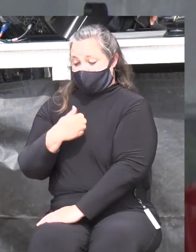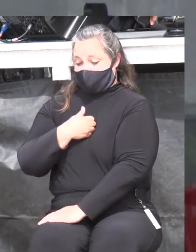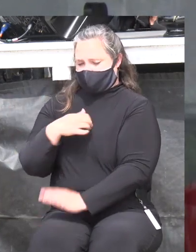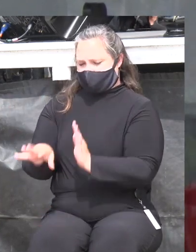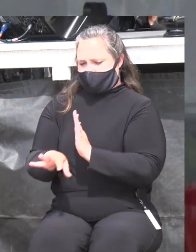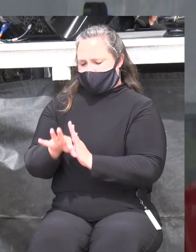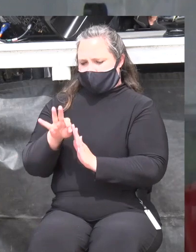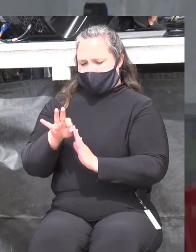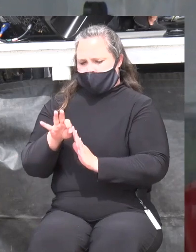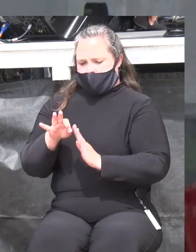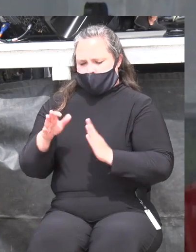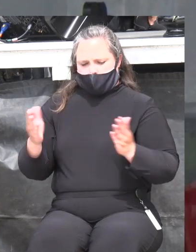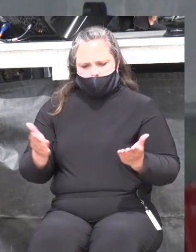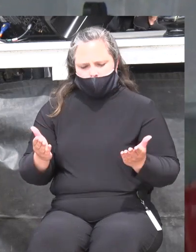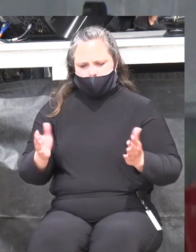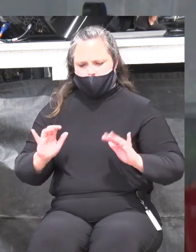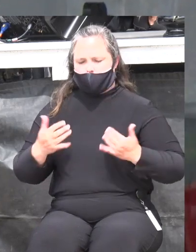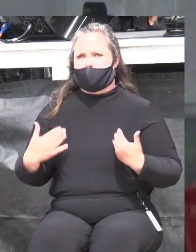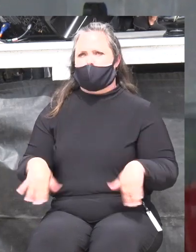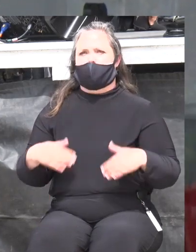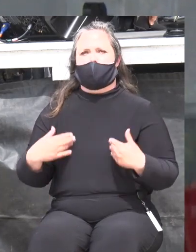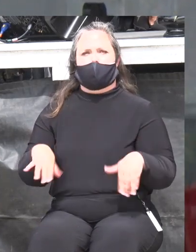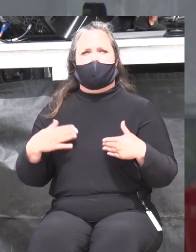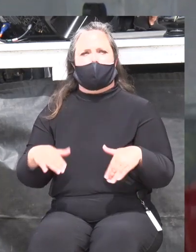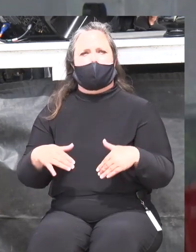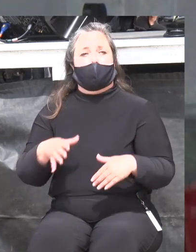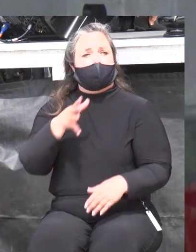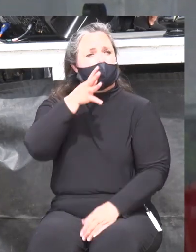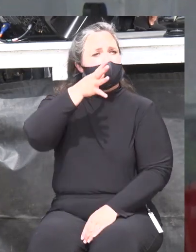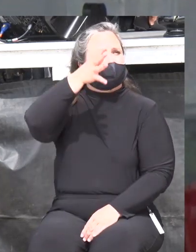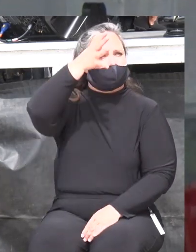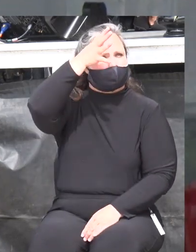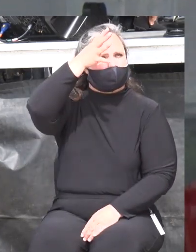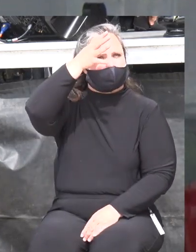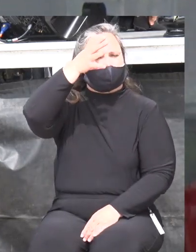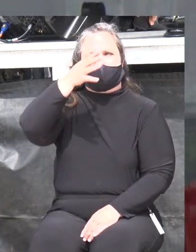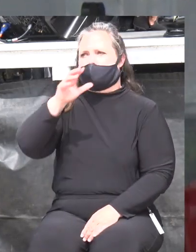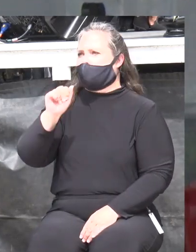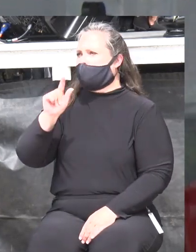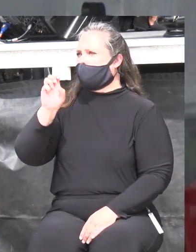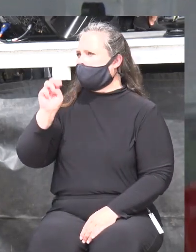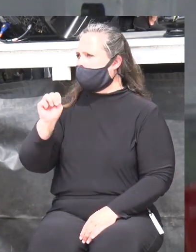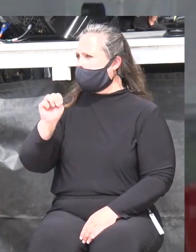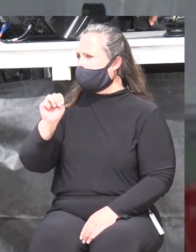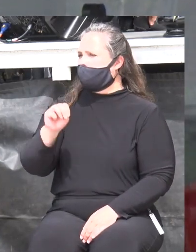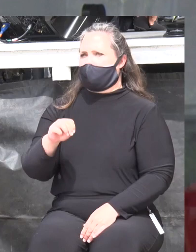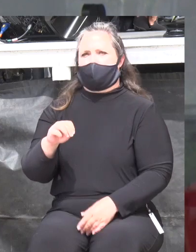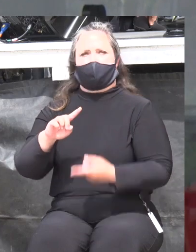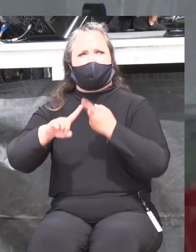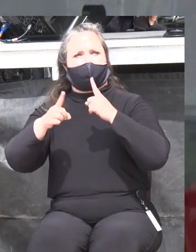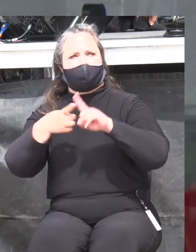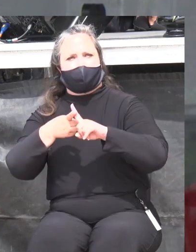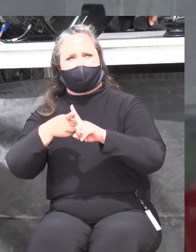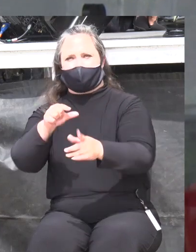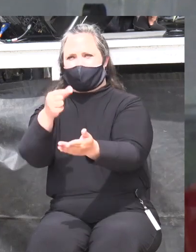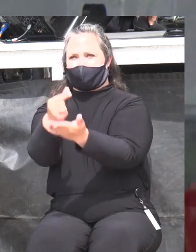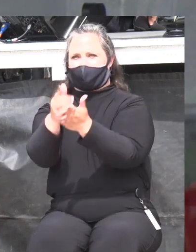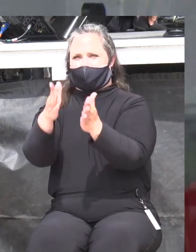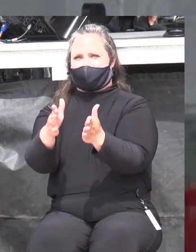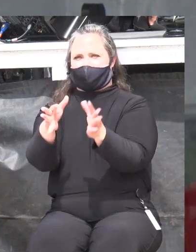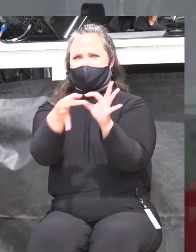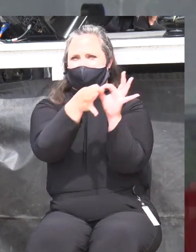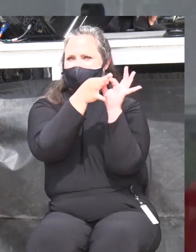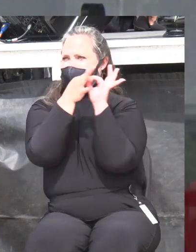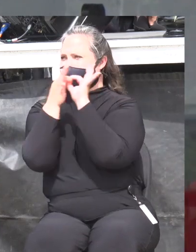here, graduates, parents, alumni, friends, together,